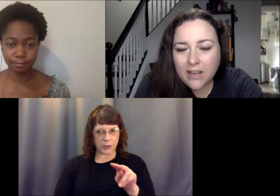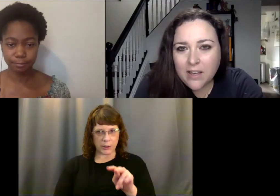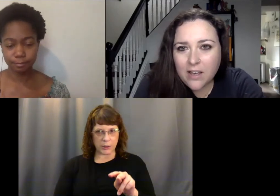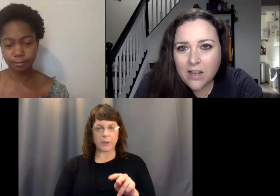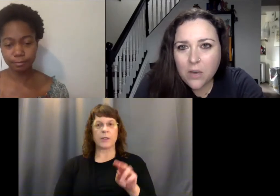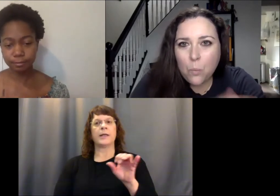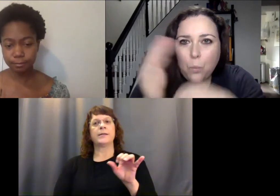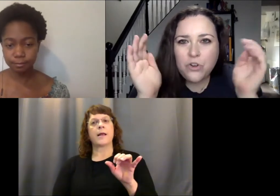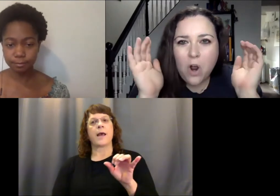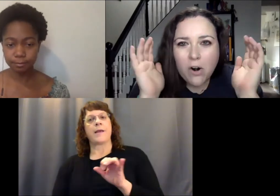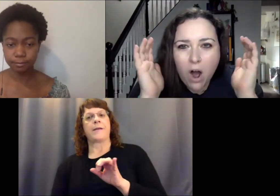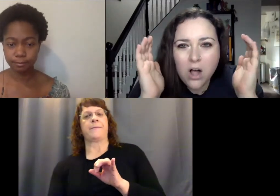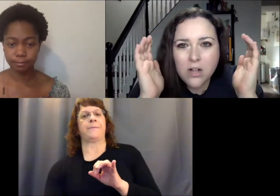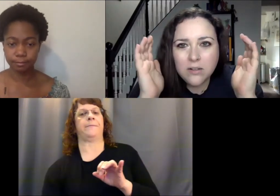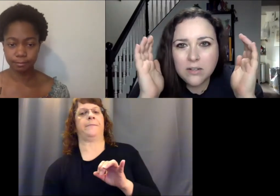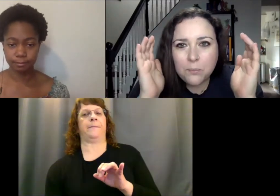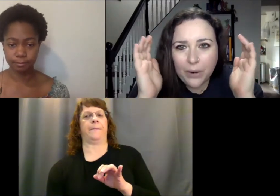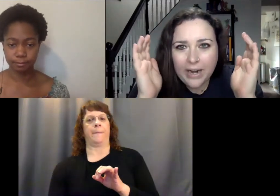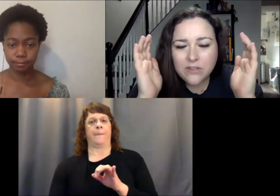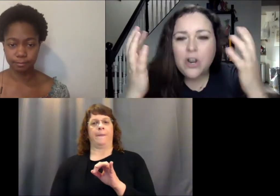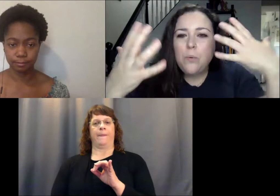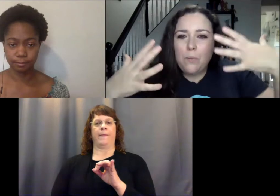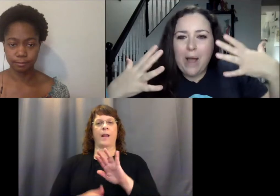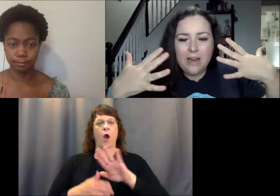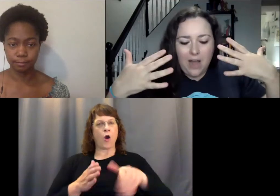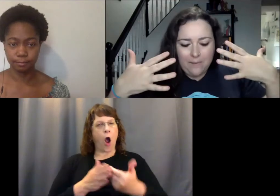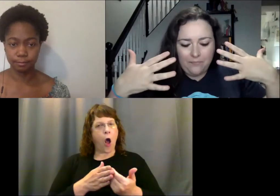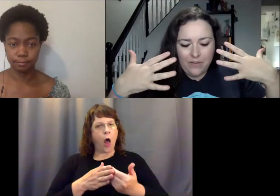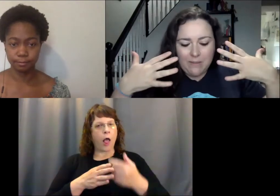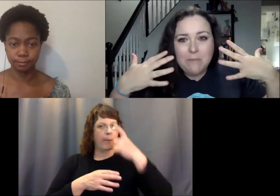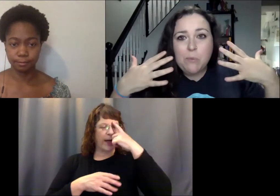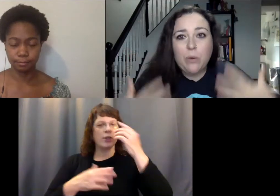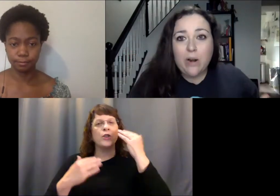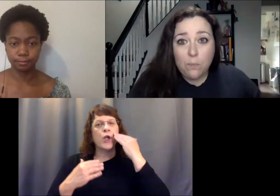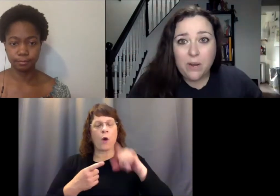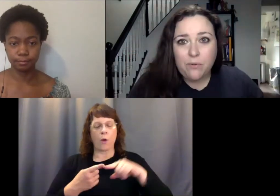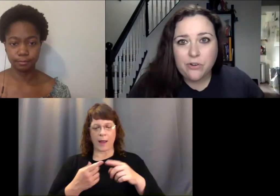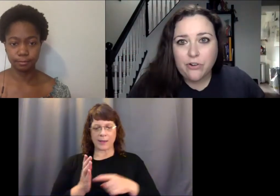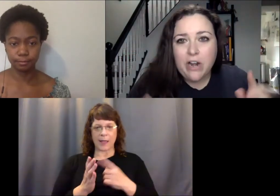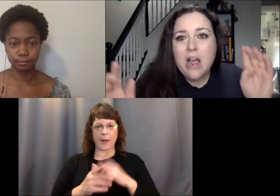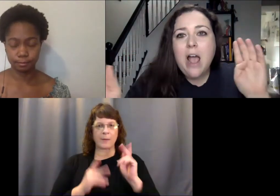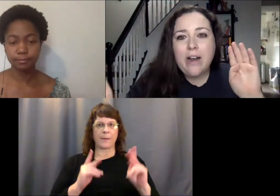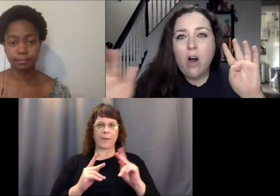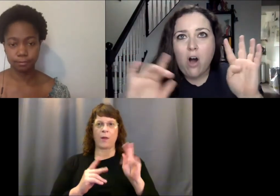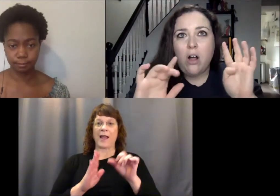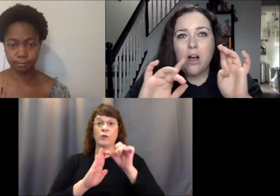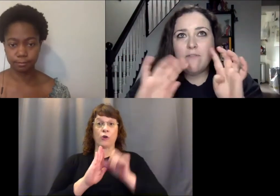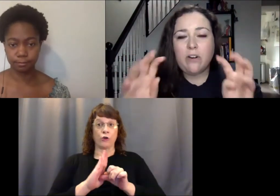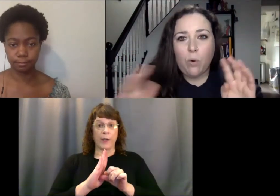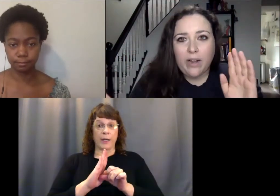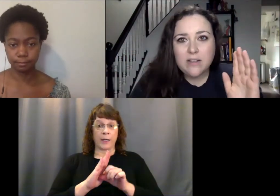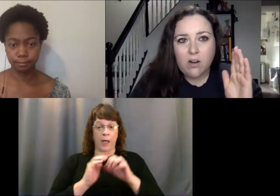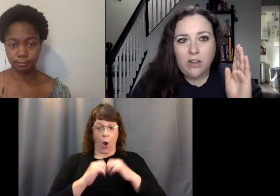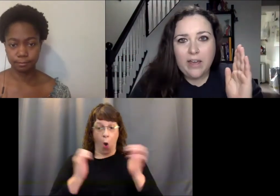like, are all brains, when sometimes people will get opened up for surgery and all of